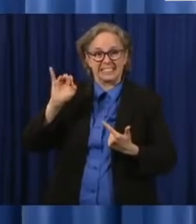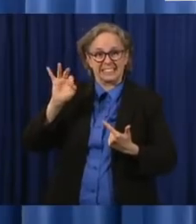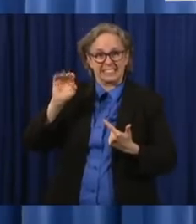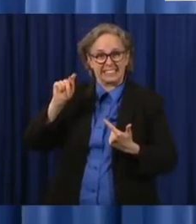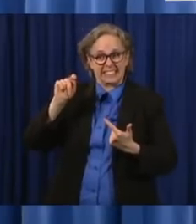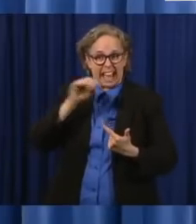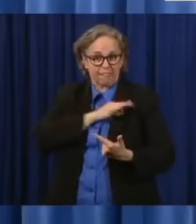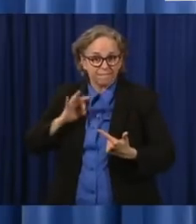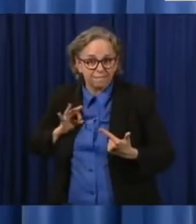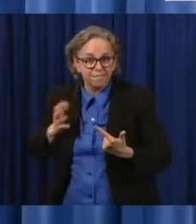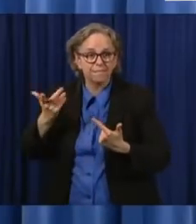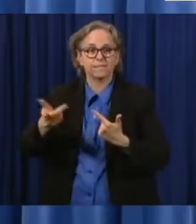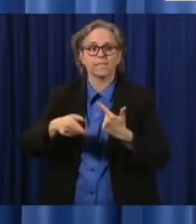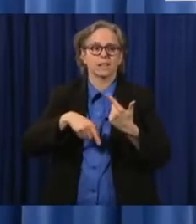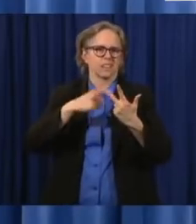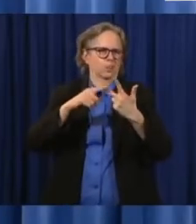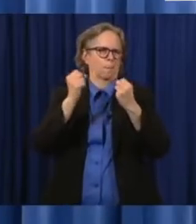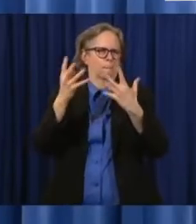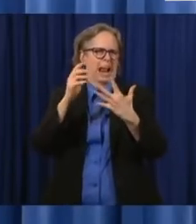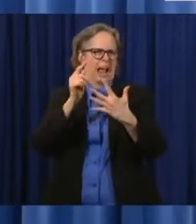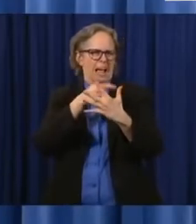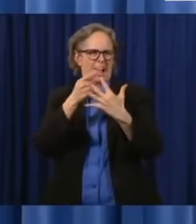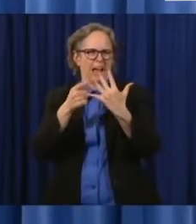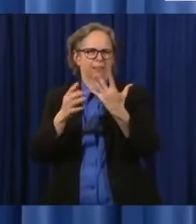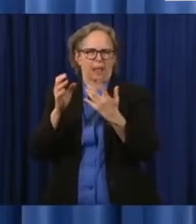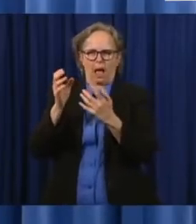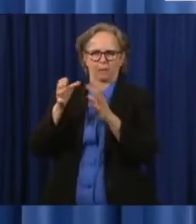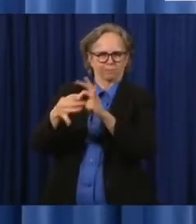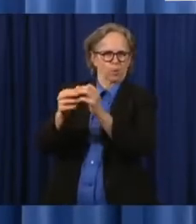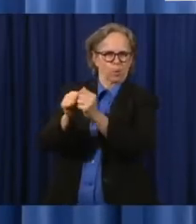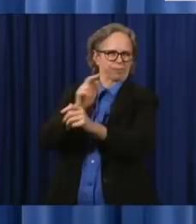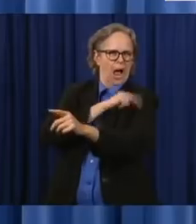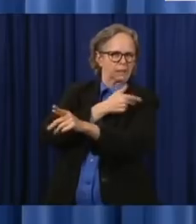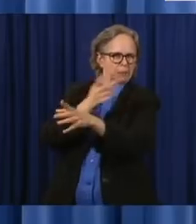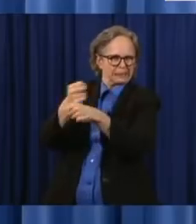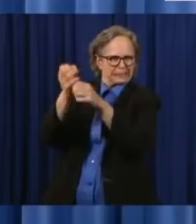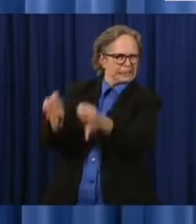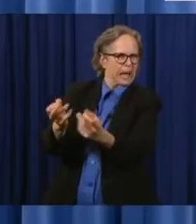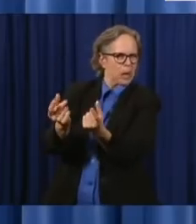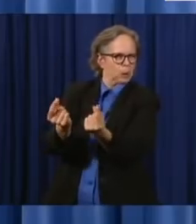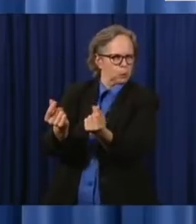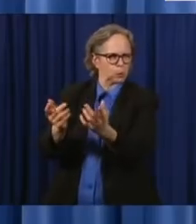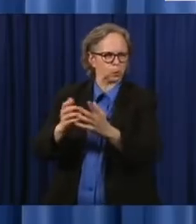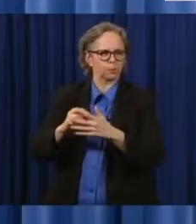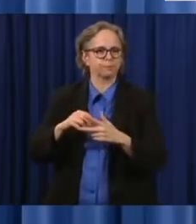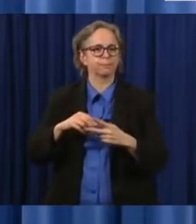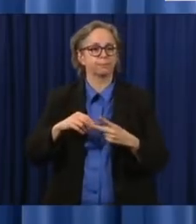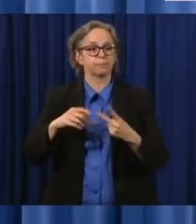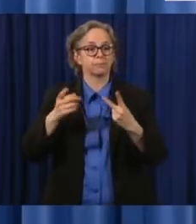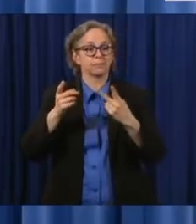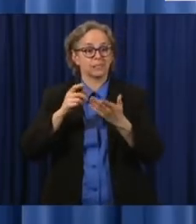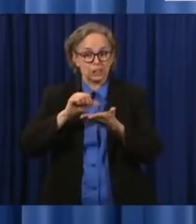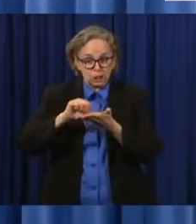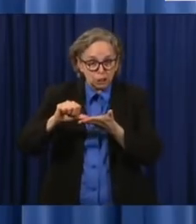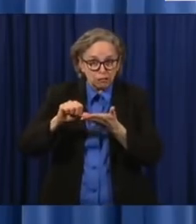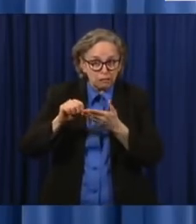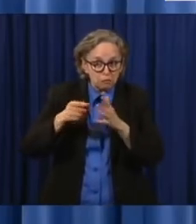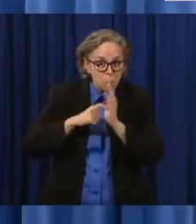at the PPE generally, not just in regard to hospitals. So we're going to continue to look at